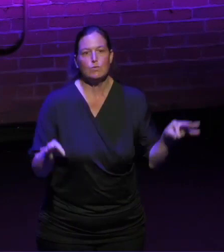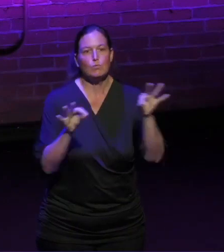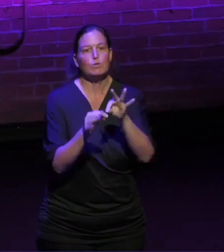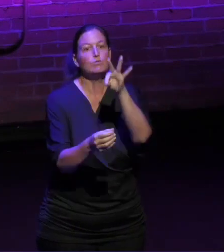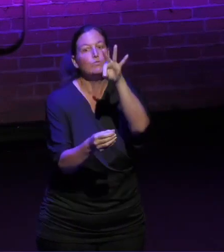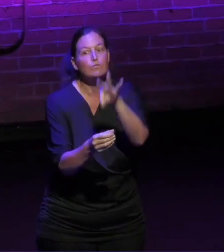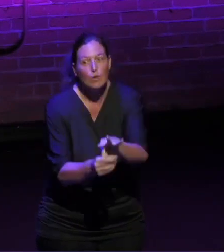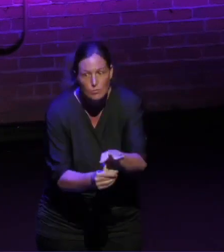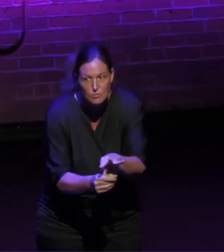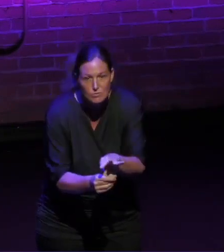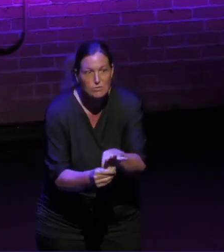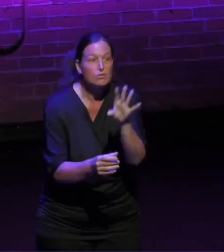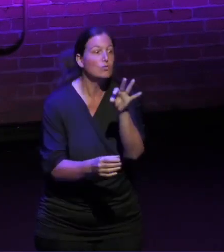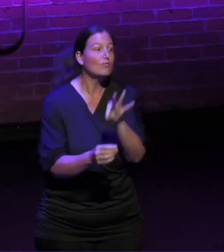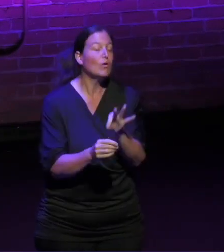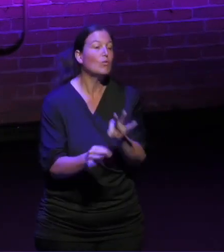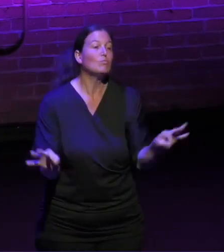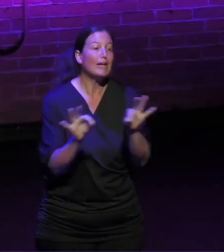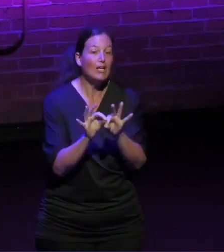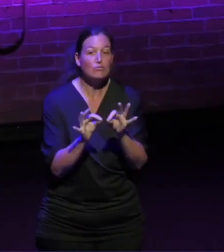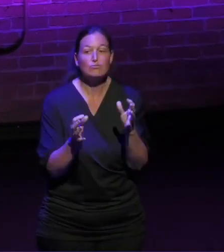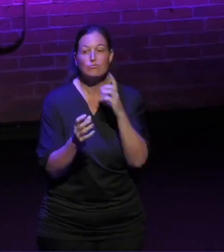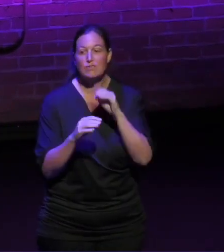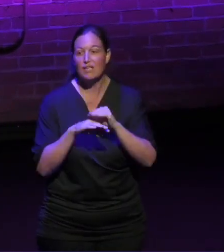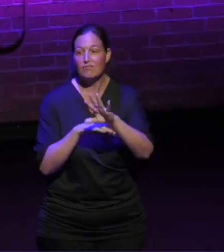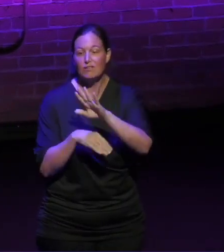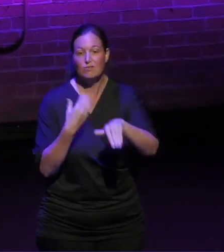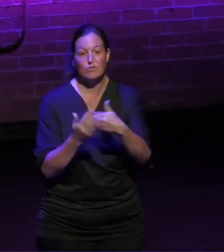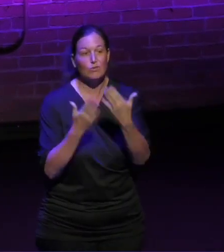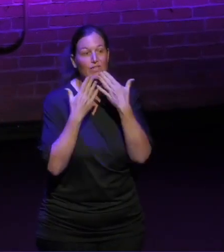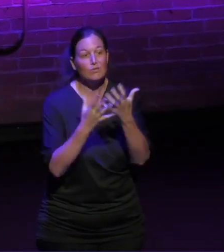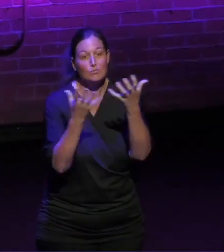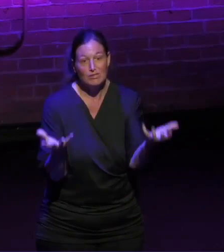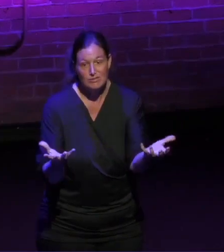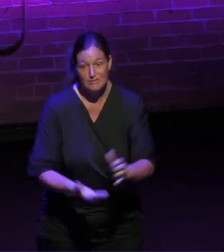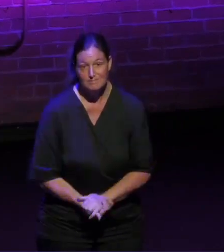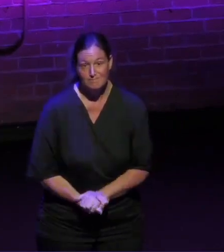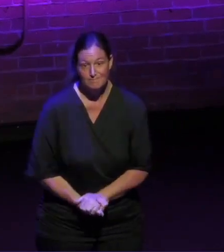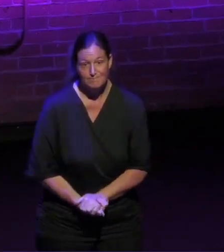vote and that your vote matters and it counts and it affects us all. So thank you so much.